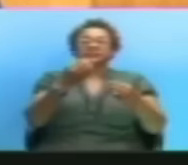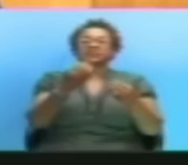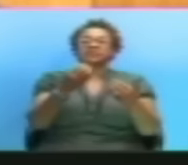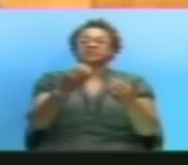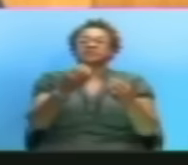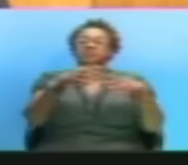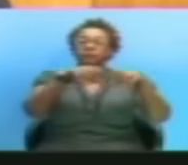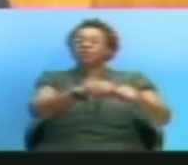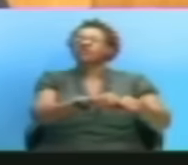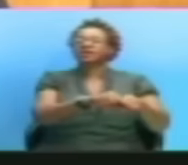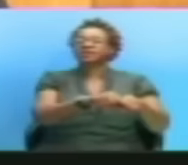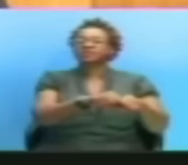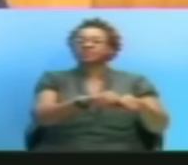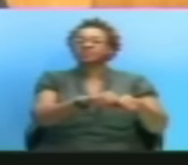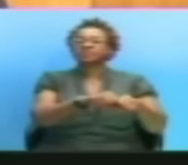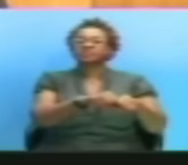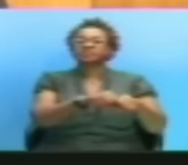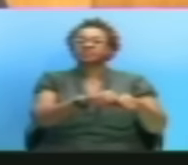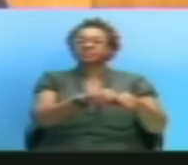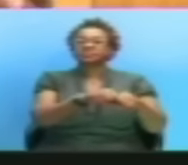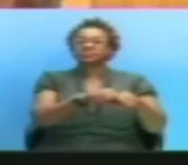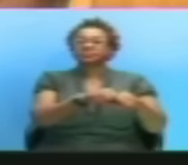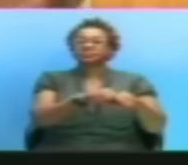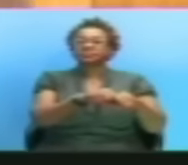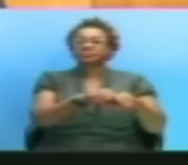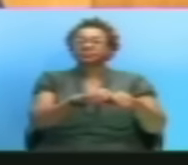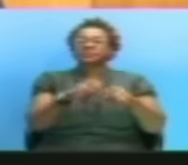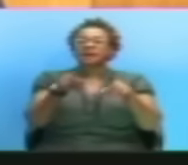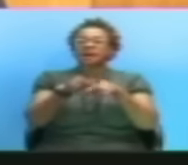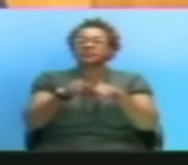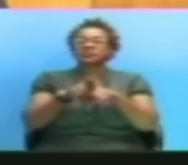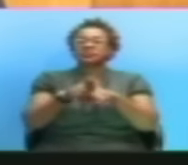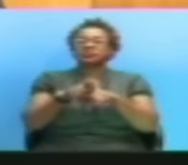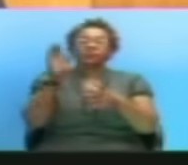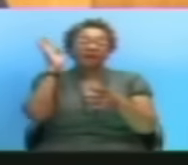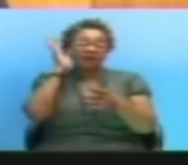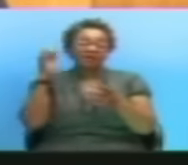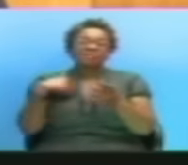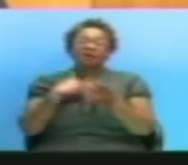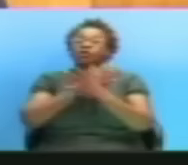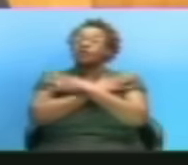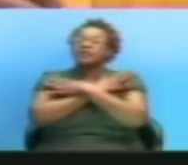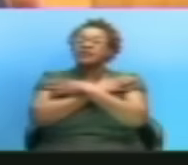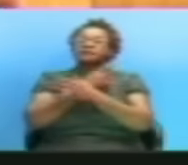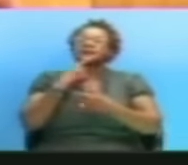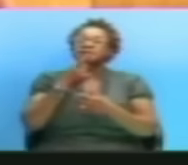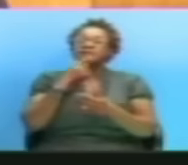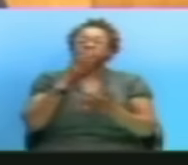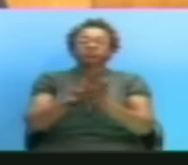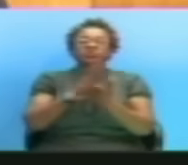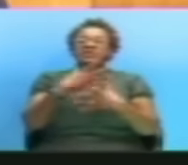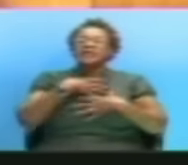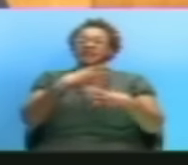play. And as you've heard my colleague say, it is an interest